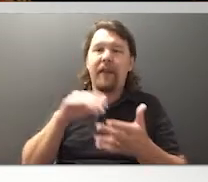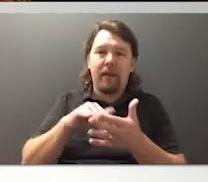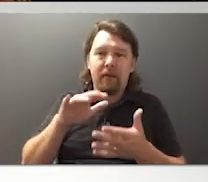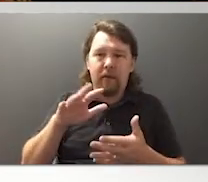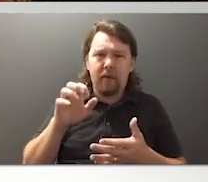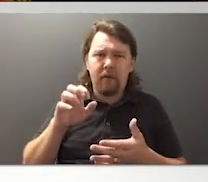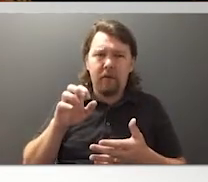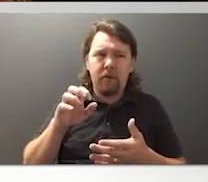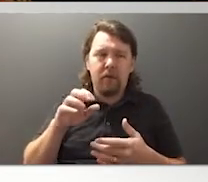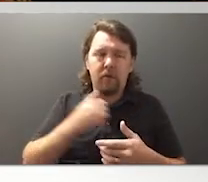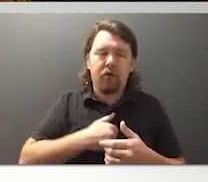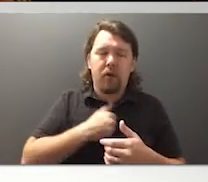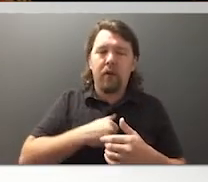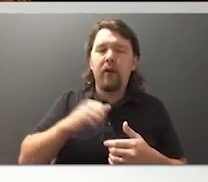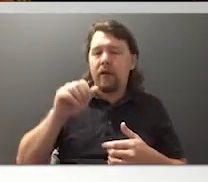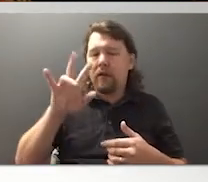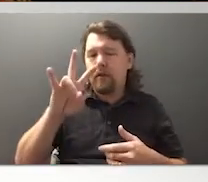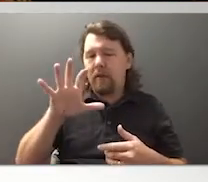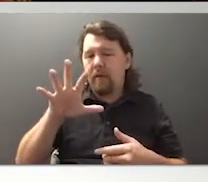of the scholarship as well.